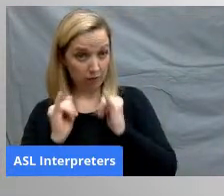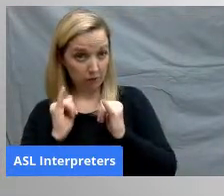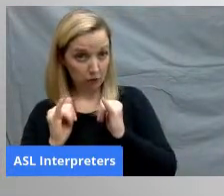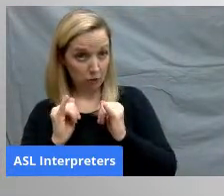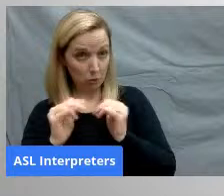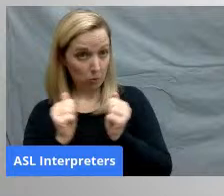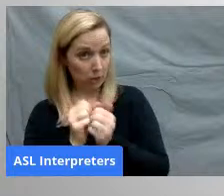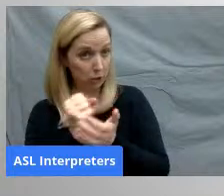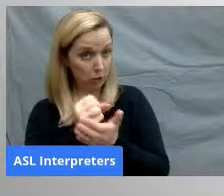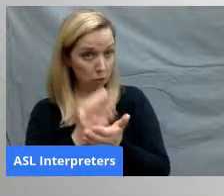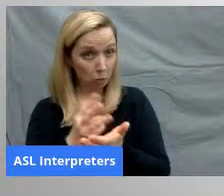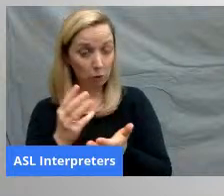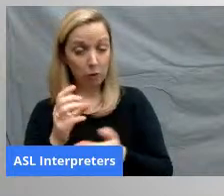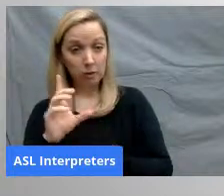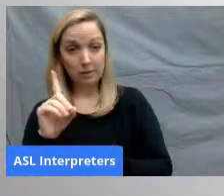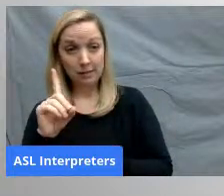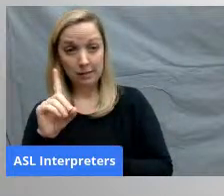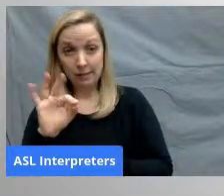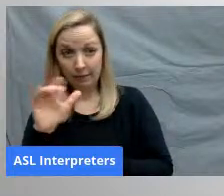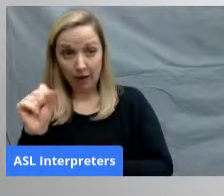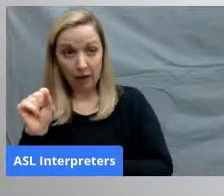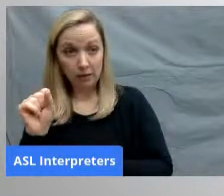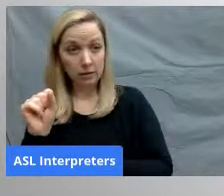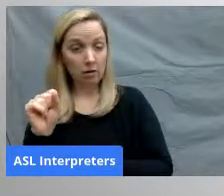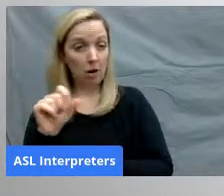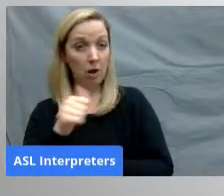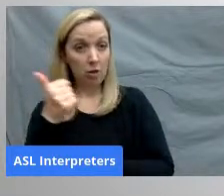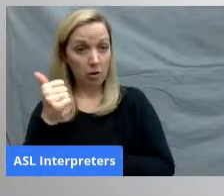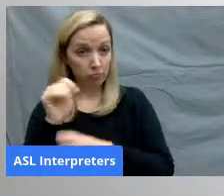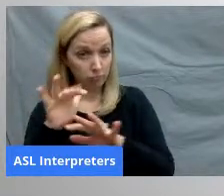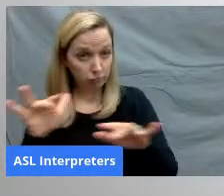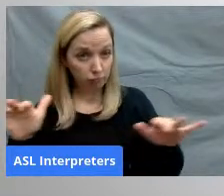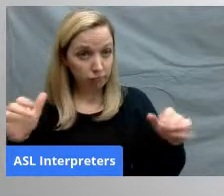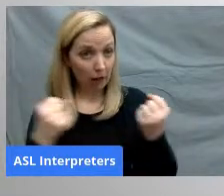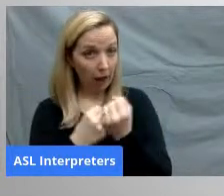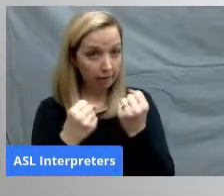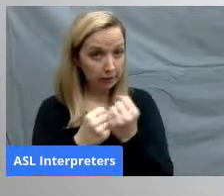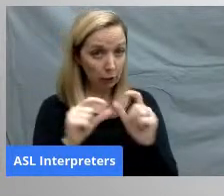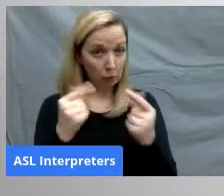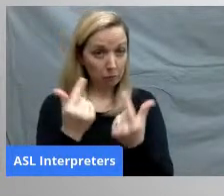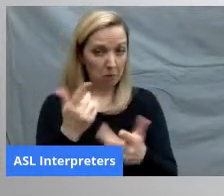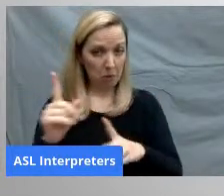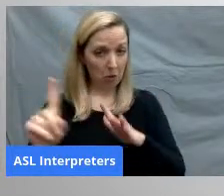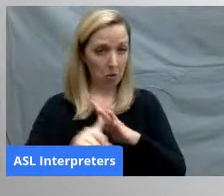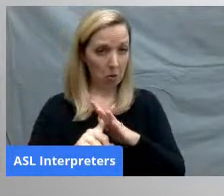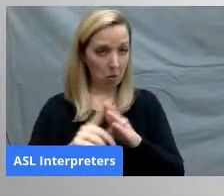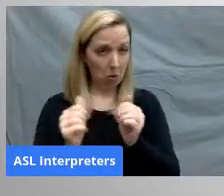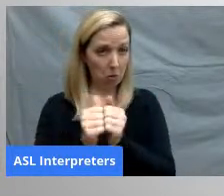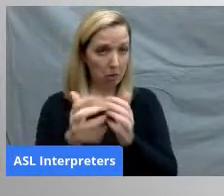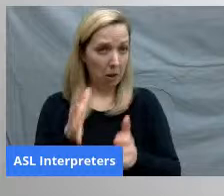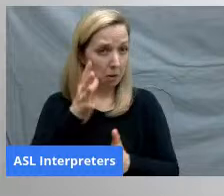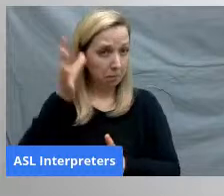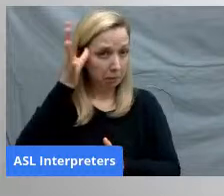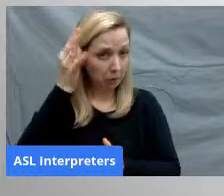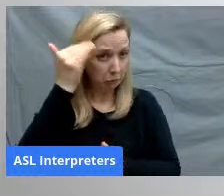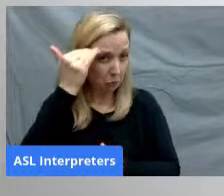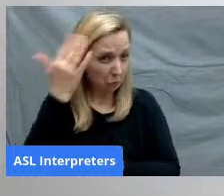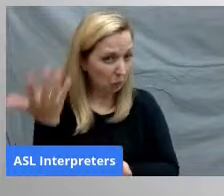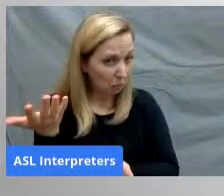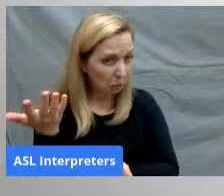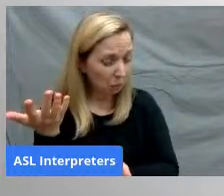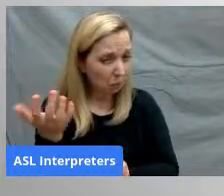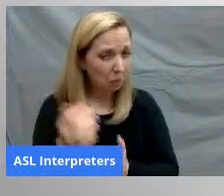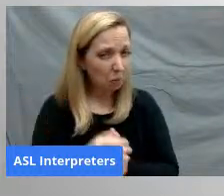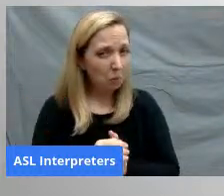DFACs or any other advocacy group that may show up without notification of parents? Well,